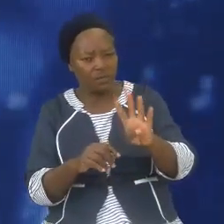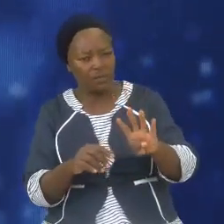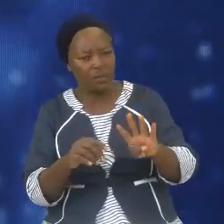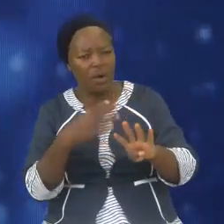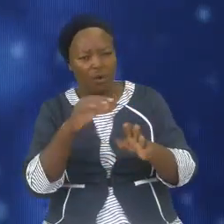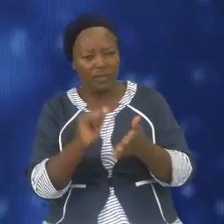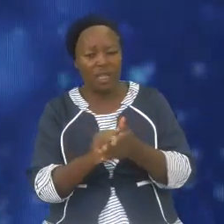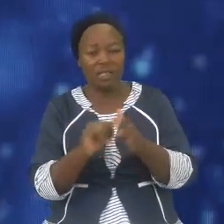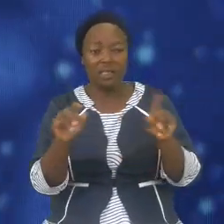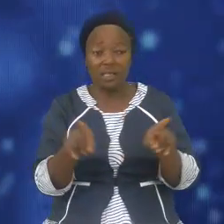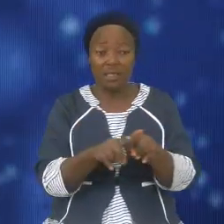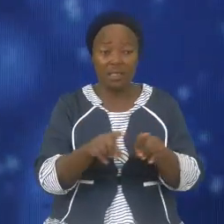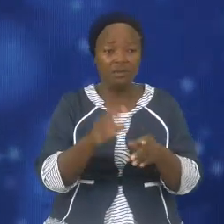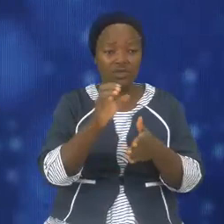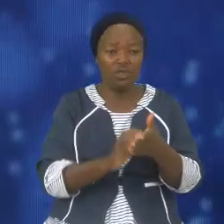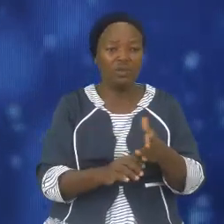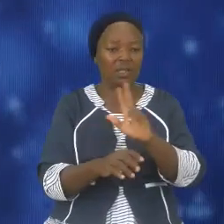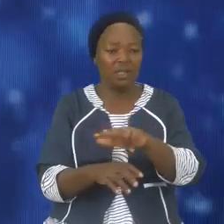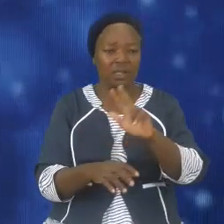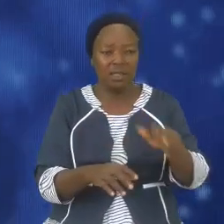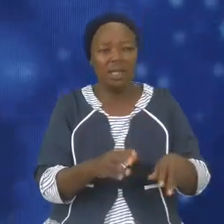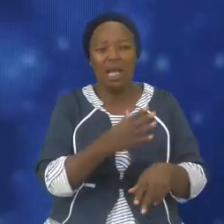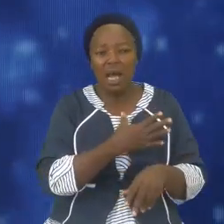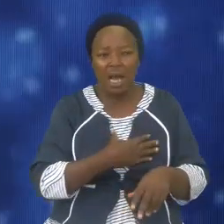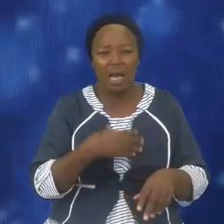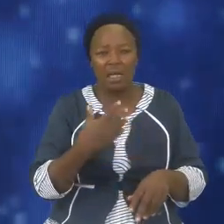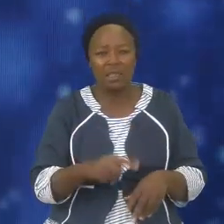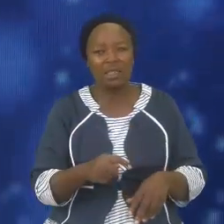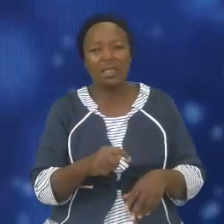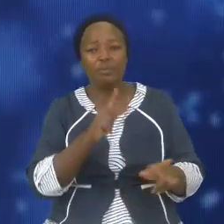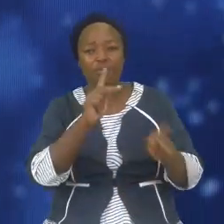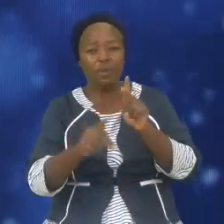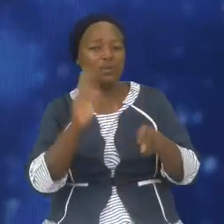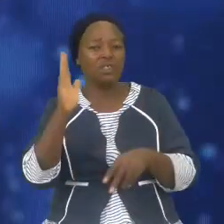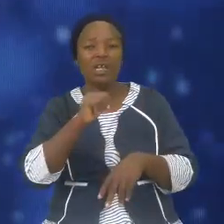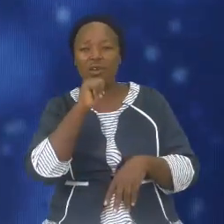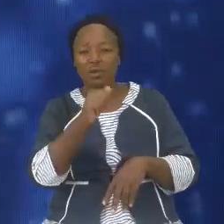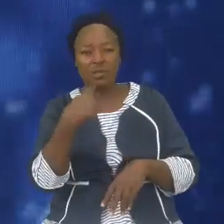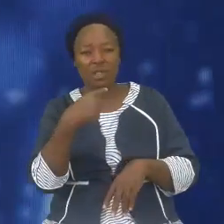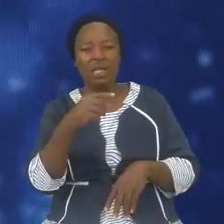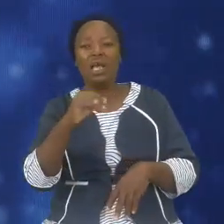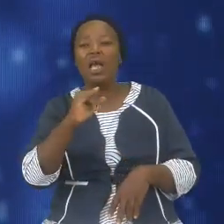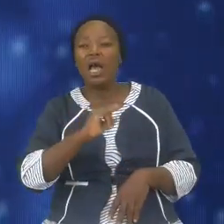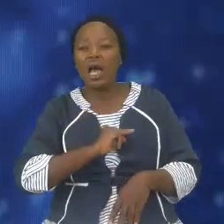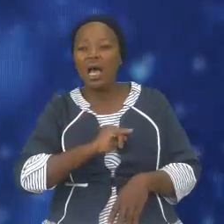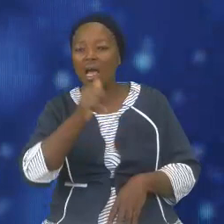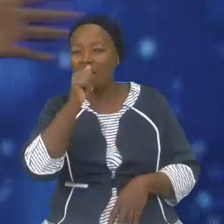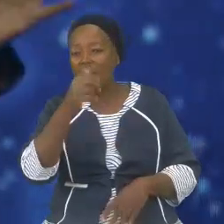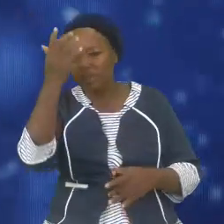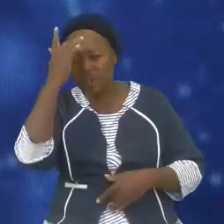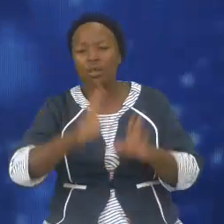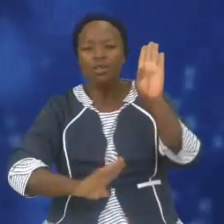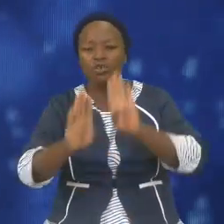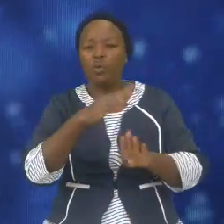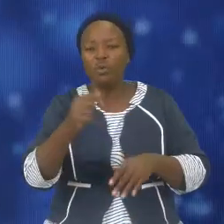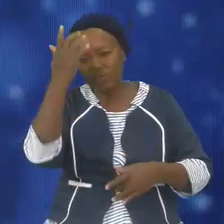33. And the inhabitants shall not say, I am sick. Trouble of sickness will